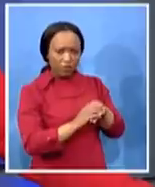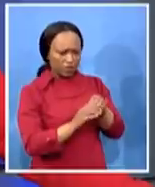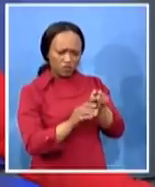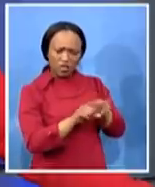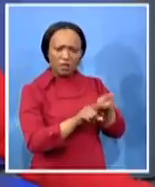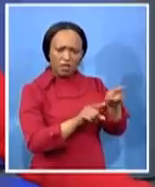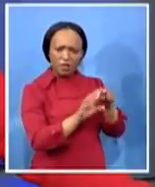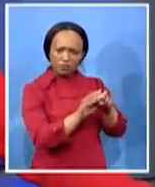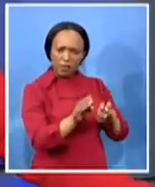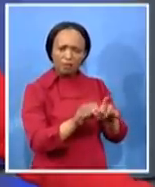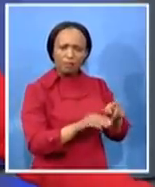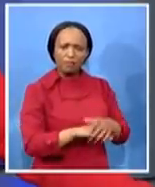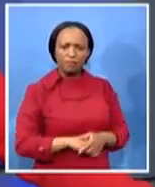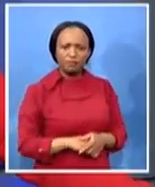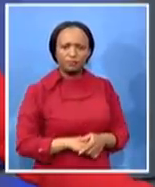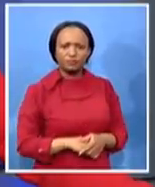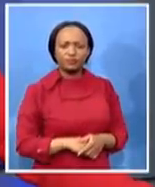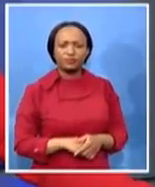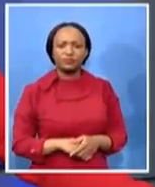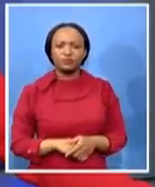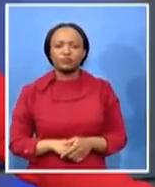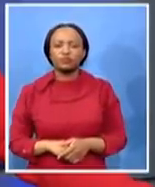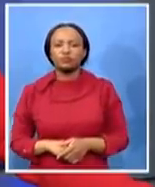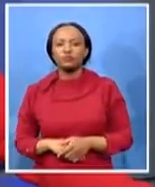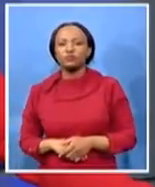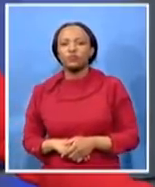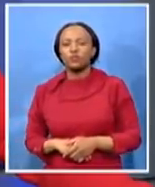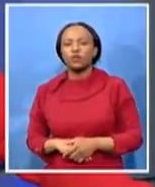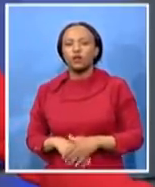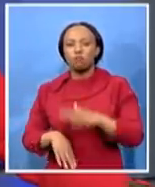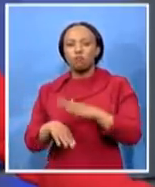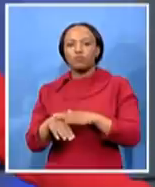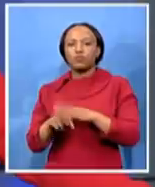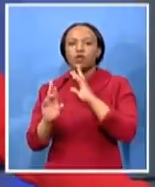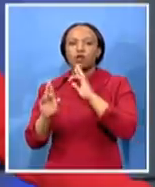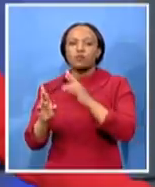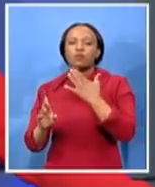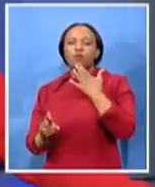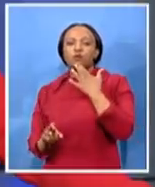Well, for more on this, our reporter Samkele Maseko spoke to Ekurhuleni Mayor Mzwandile Masina.